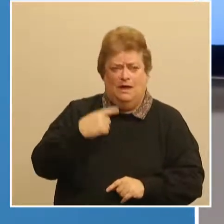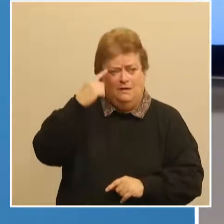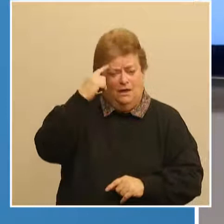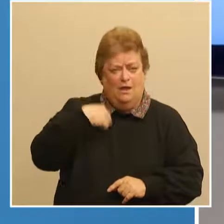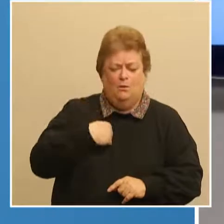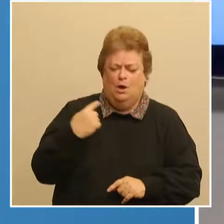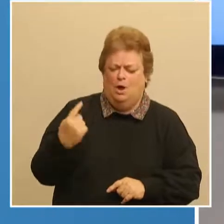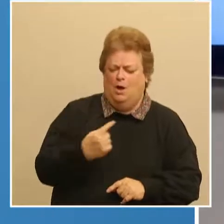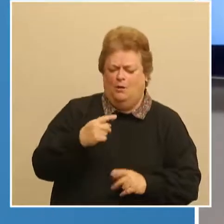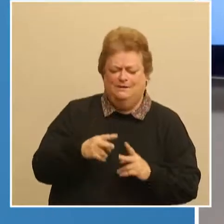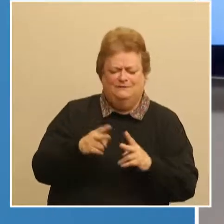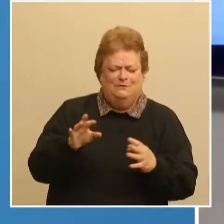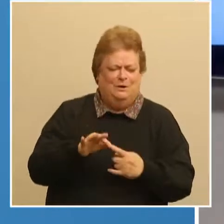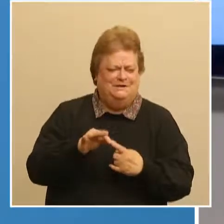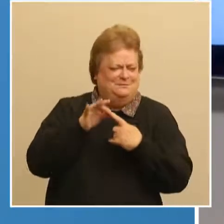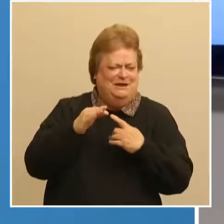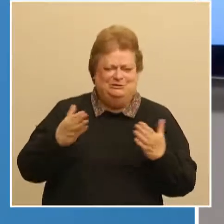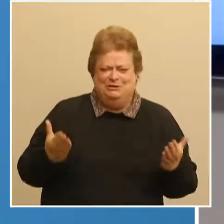here, Riley.